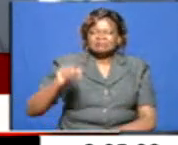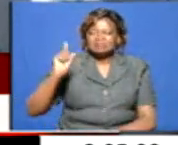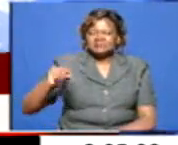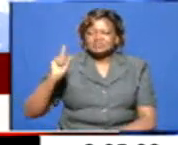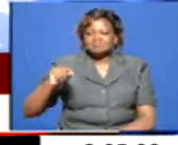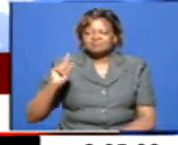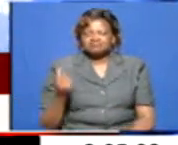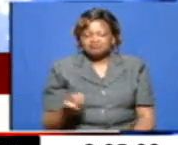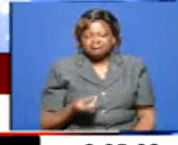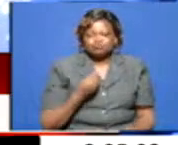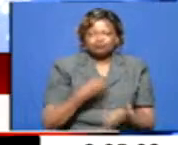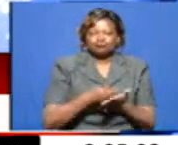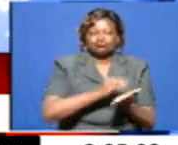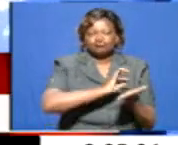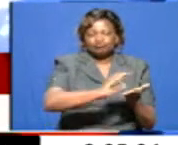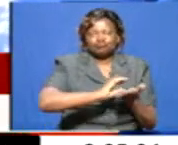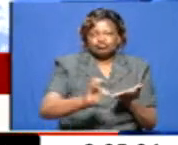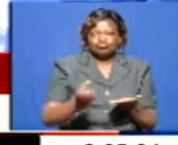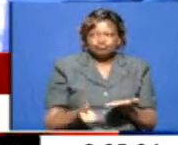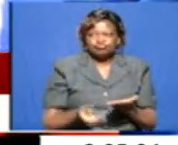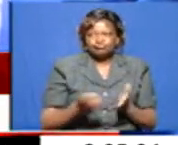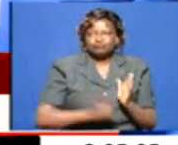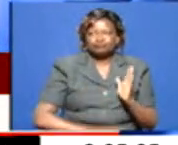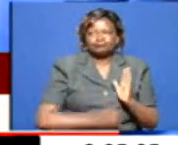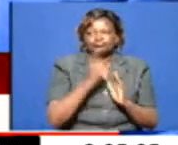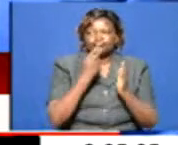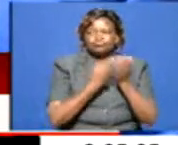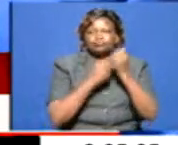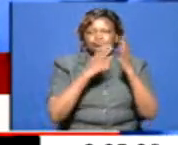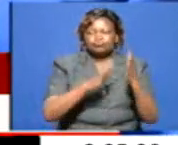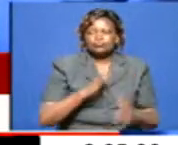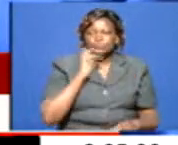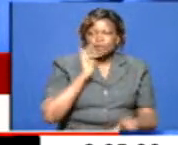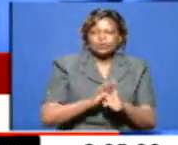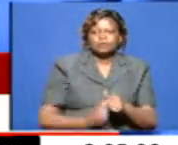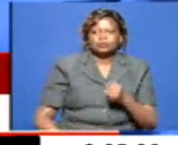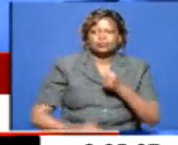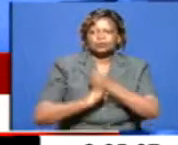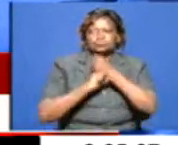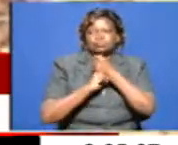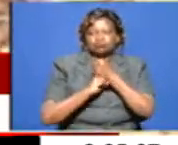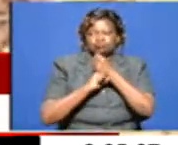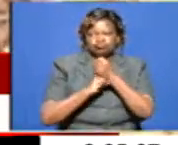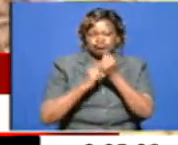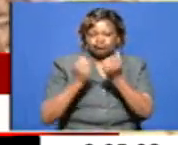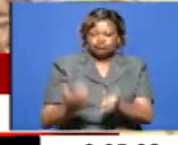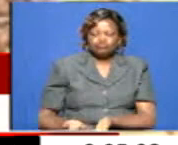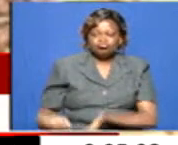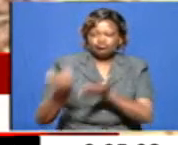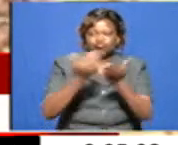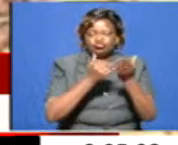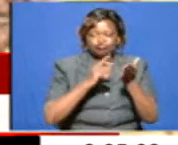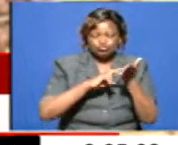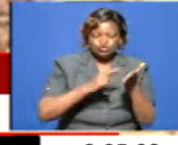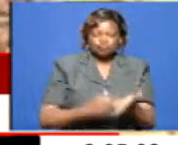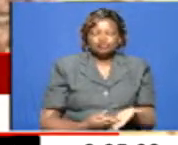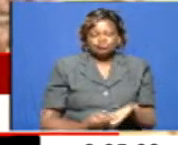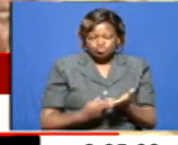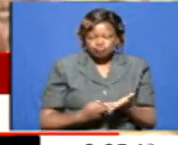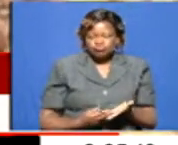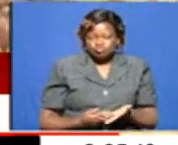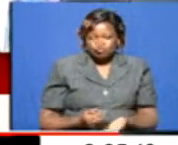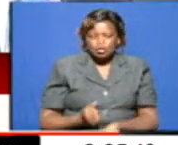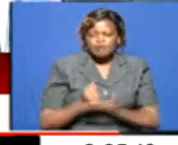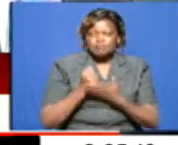cash transfer. Development partners have pledged to support efforts to mobilize resources in resilience building for